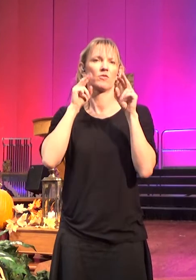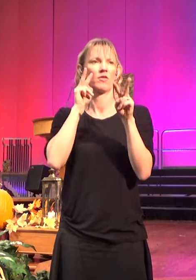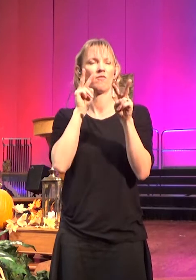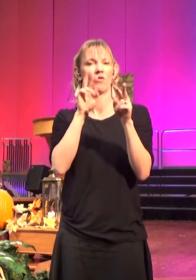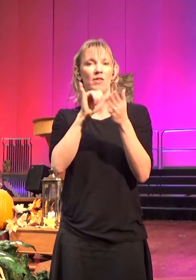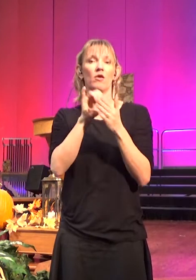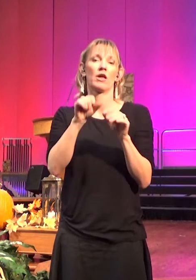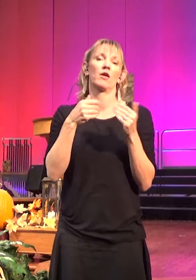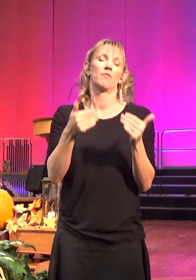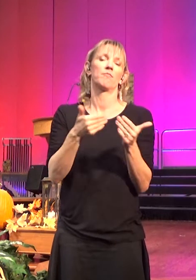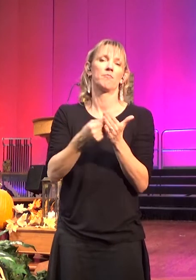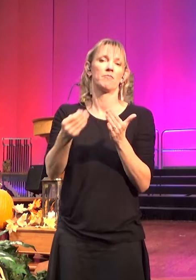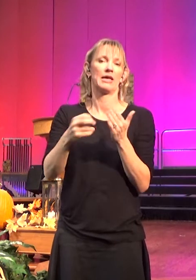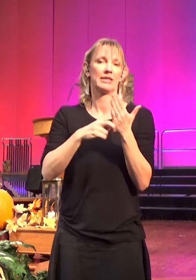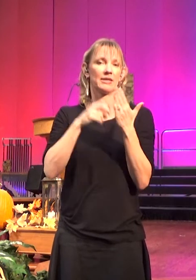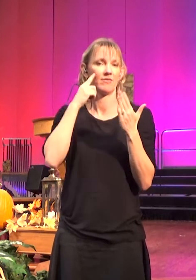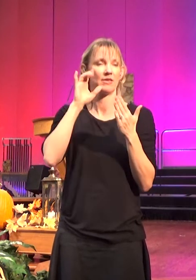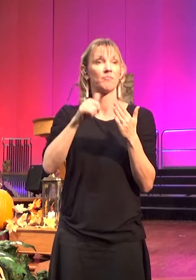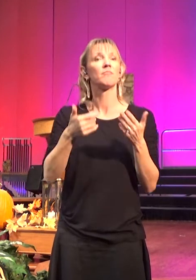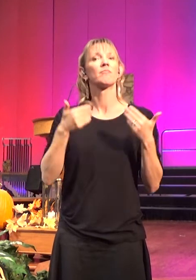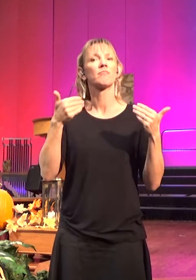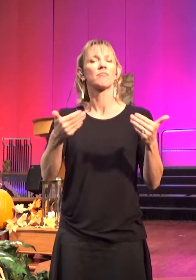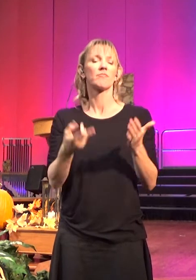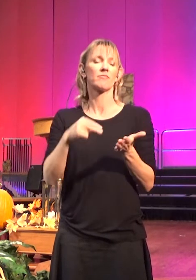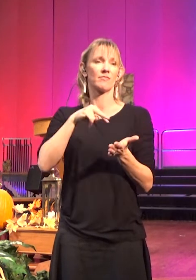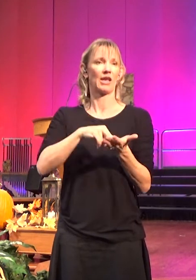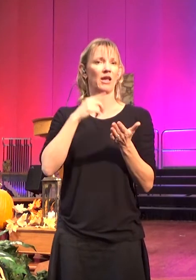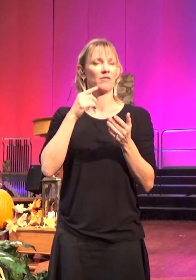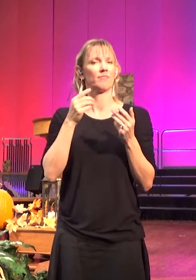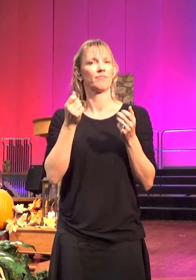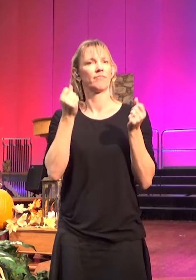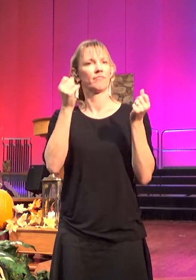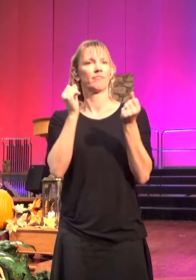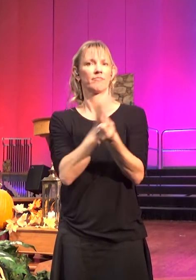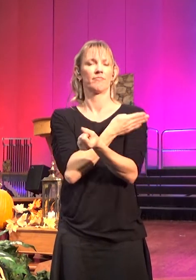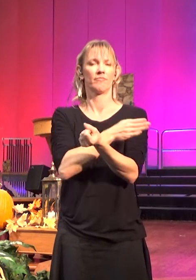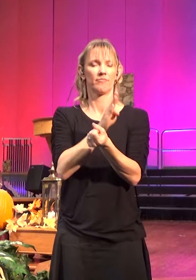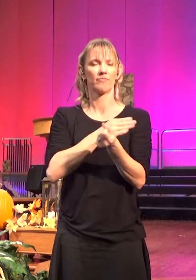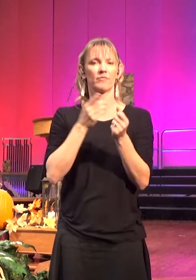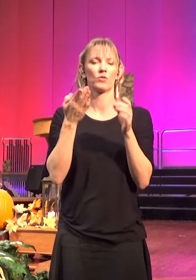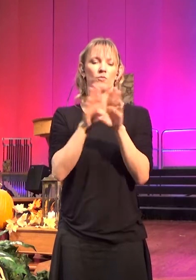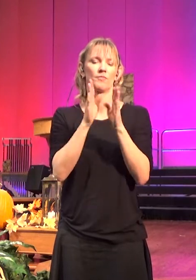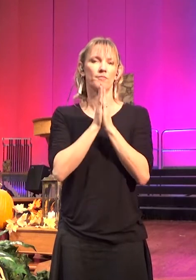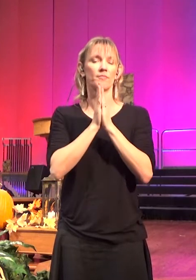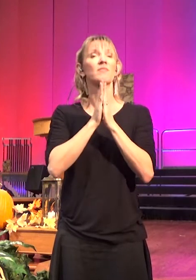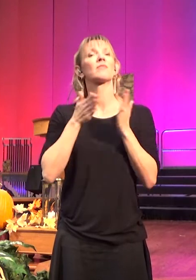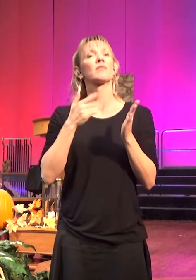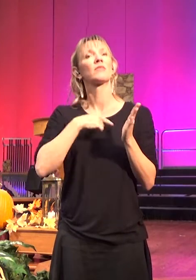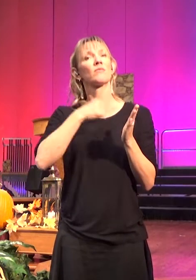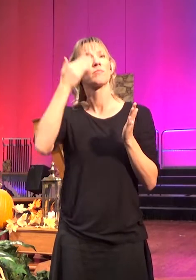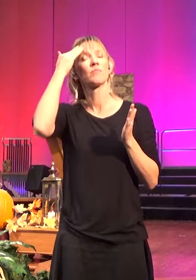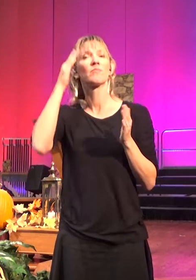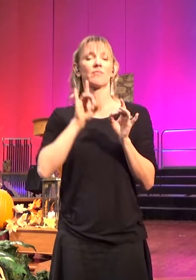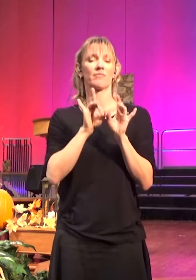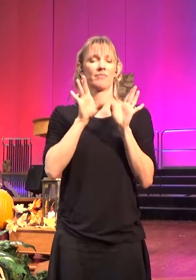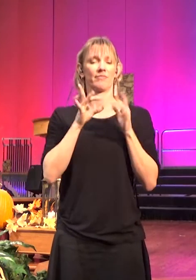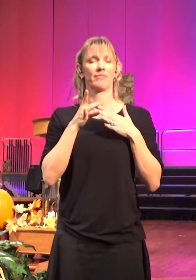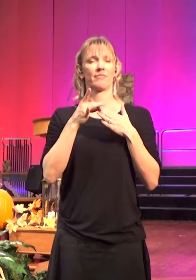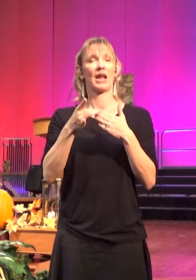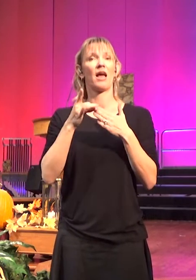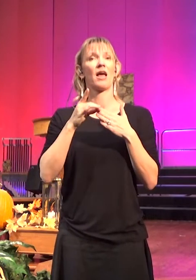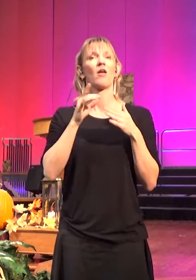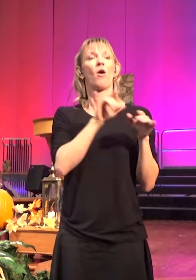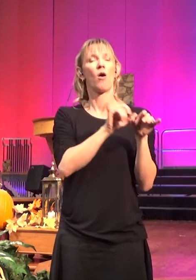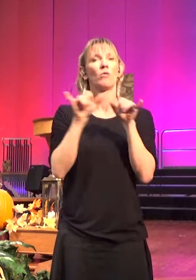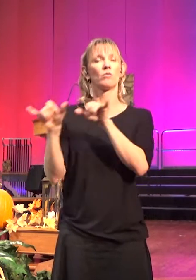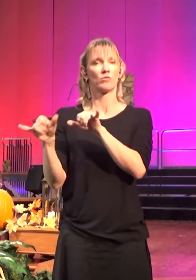celebration. We're so looking forward to that, and you can get your tickets now. With that, just invite you to stand as we say our benediction and sing our peace song. Let us know